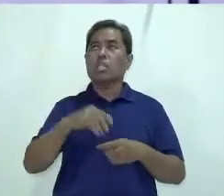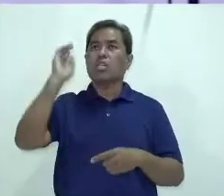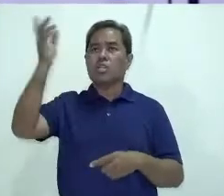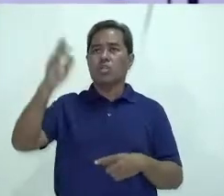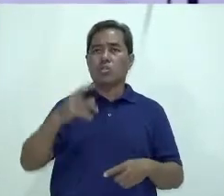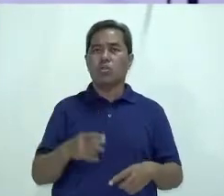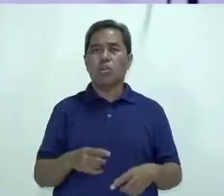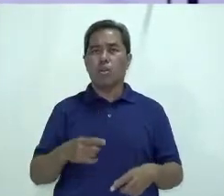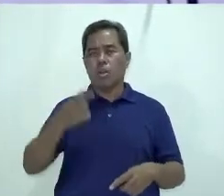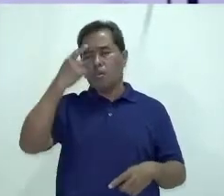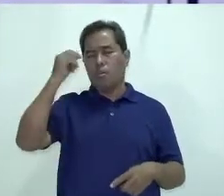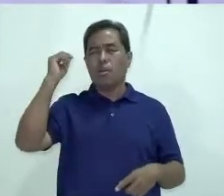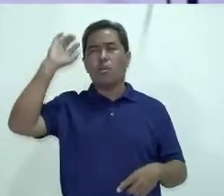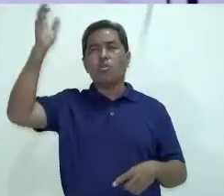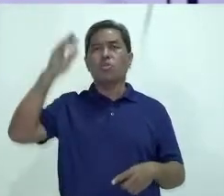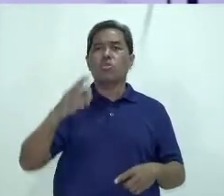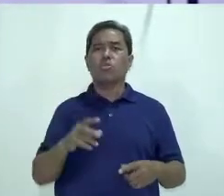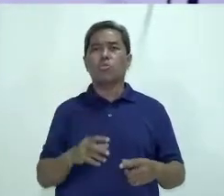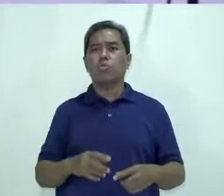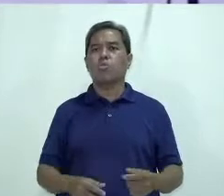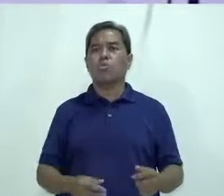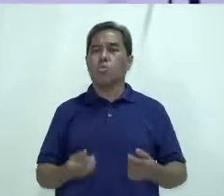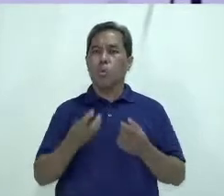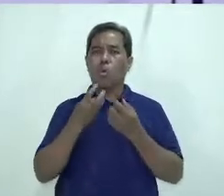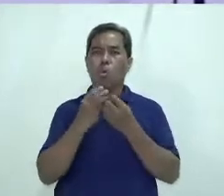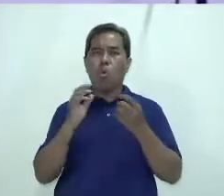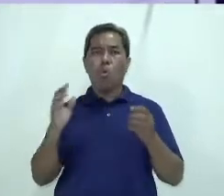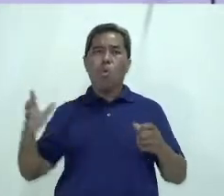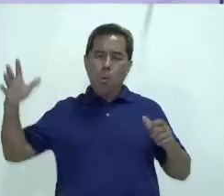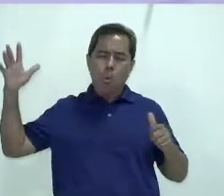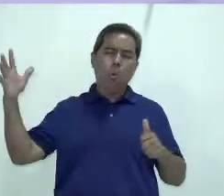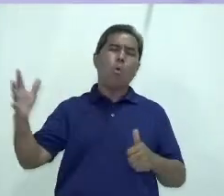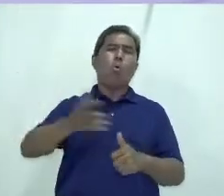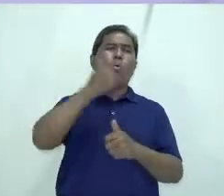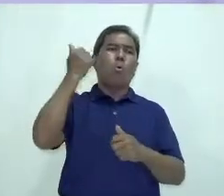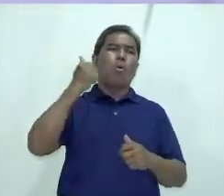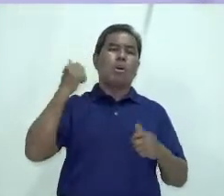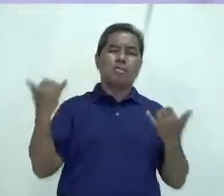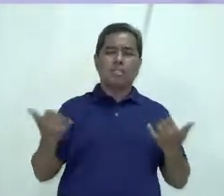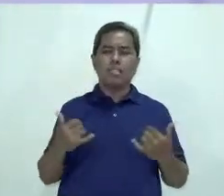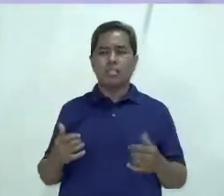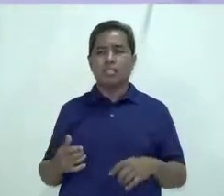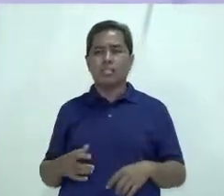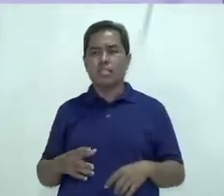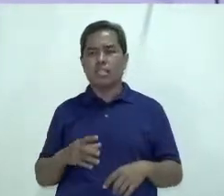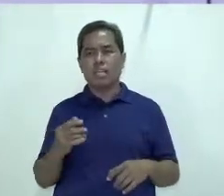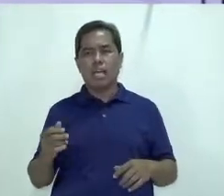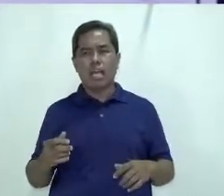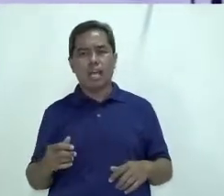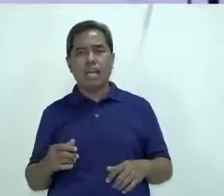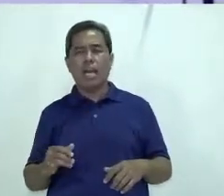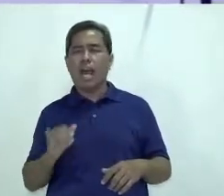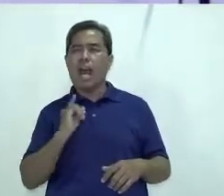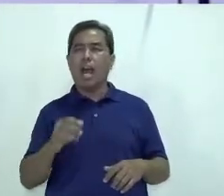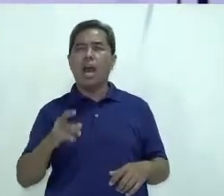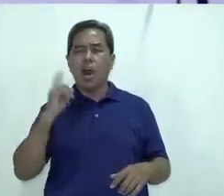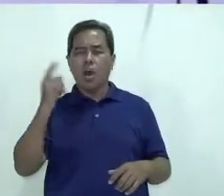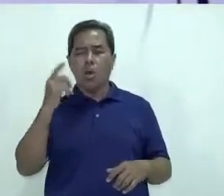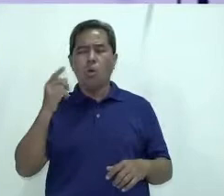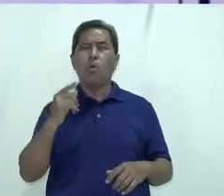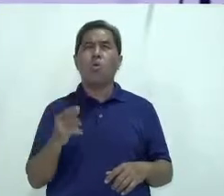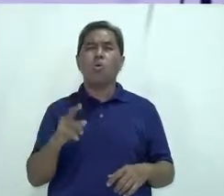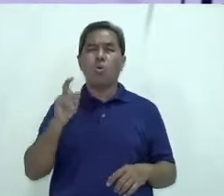already won it for me. And all I need to do is to walk on that path that You have already